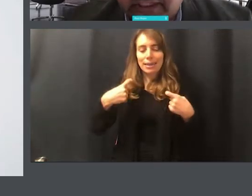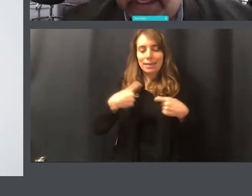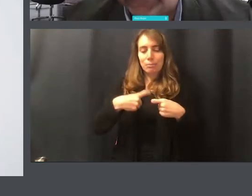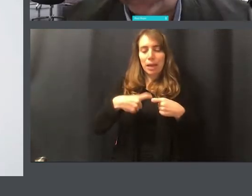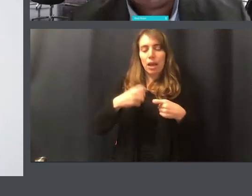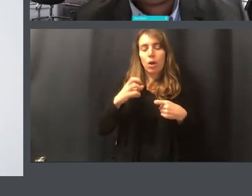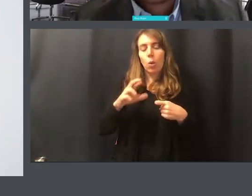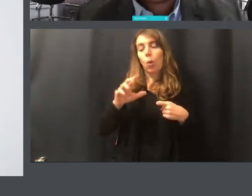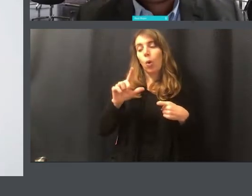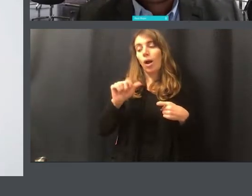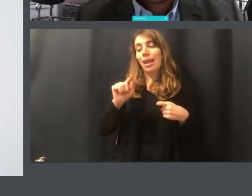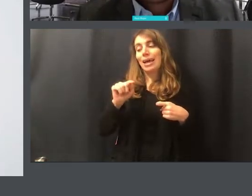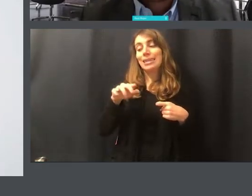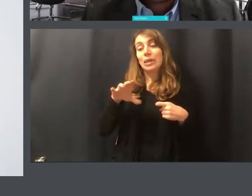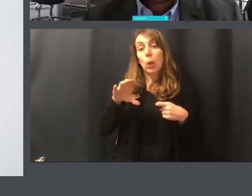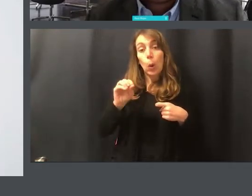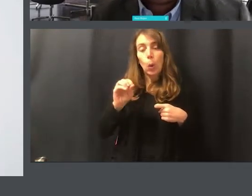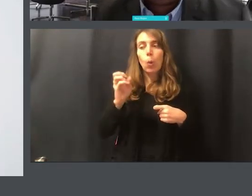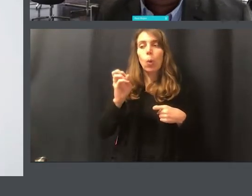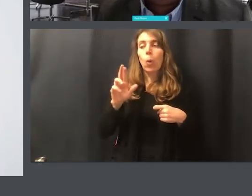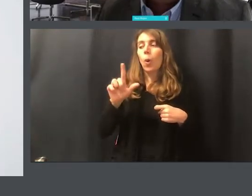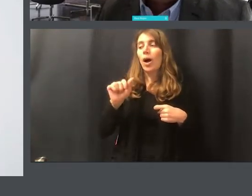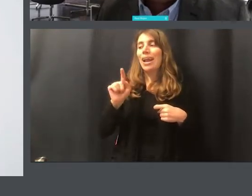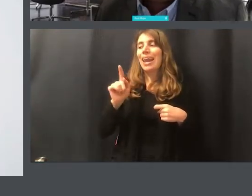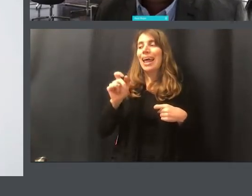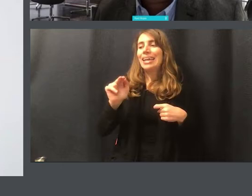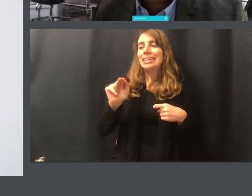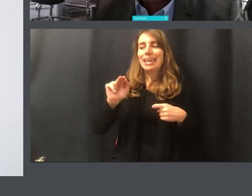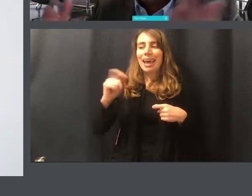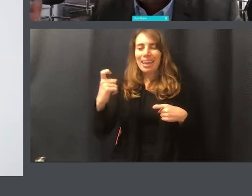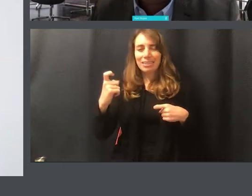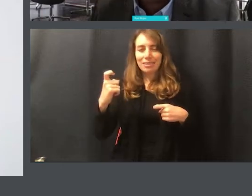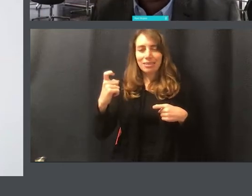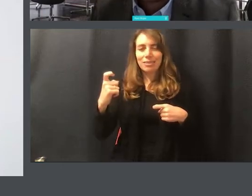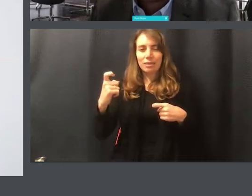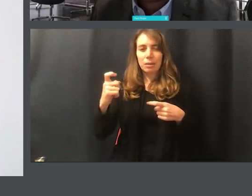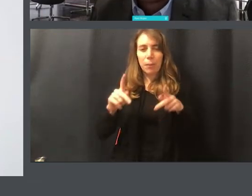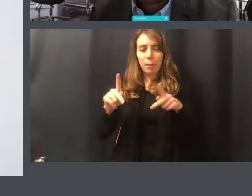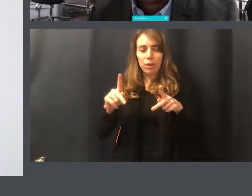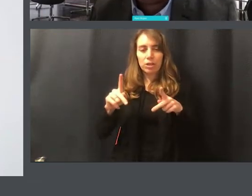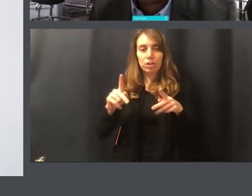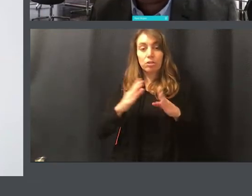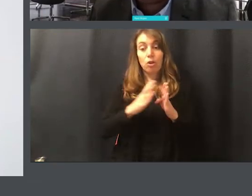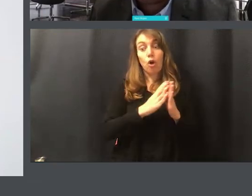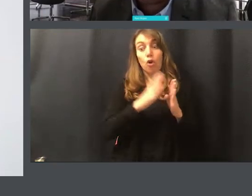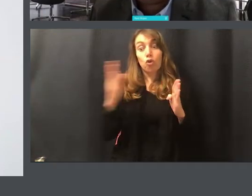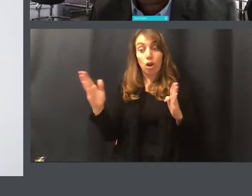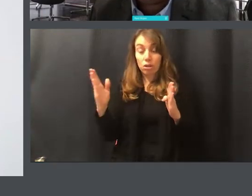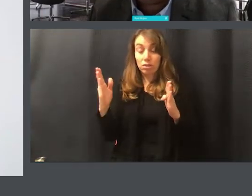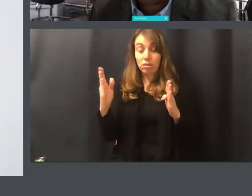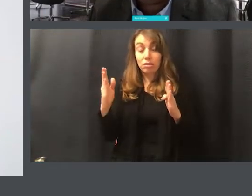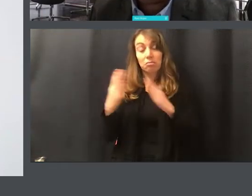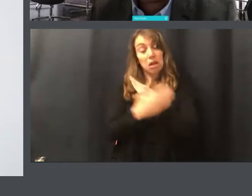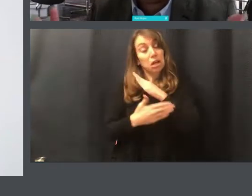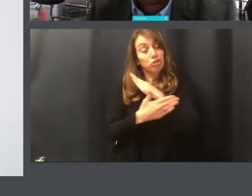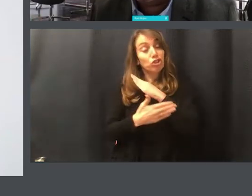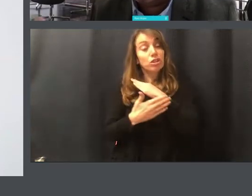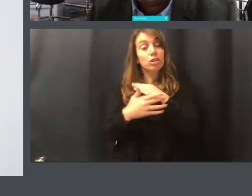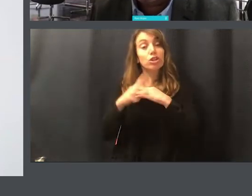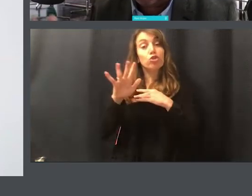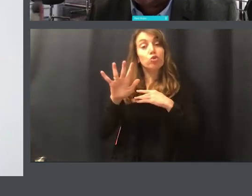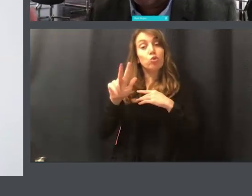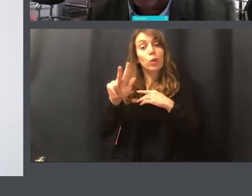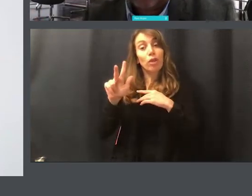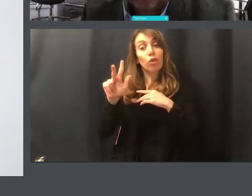Latino or the Latinx population, right, over that 10-year period. So across the country, it was a 23% increase, right? Anything that's kind of